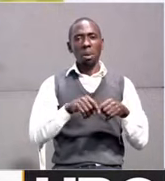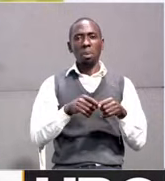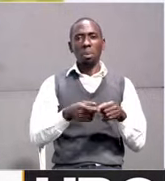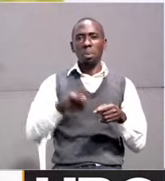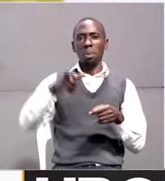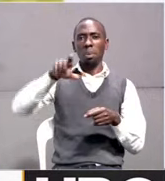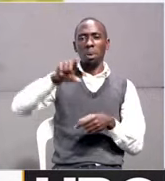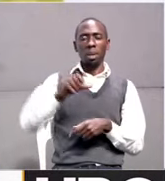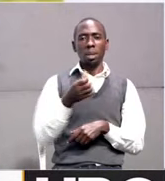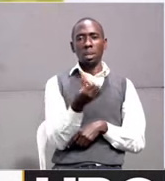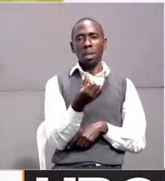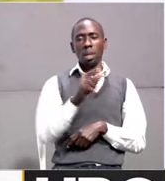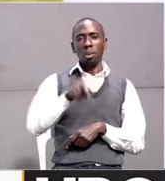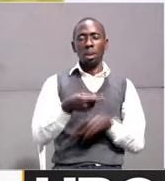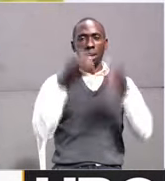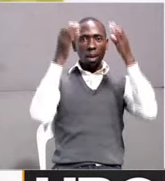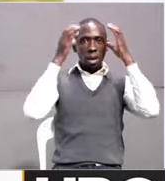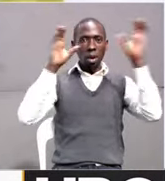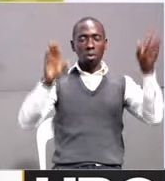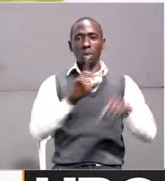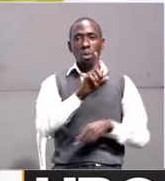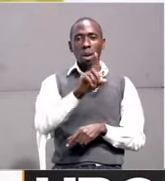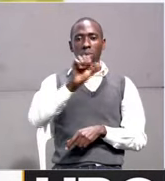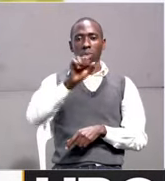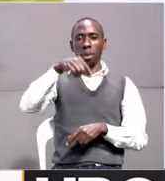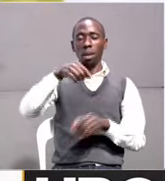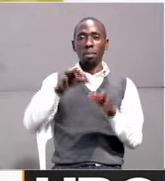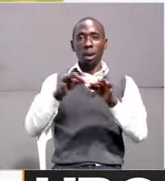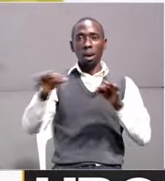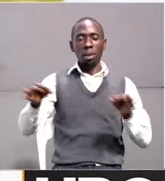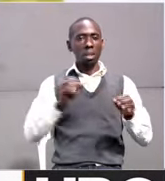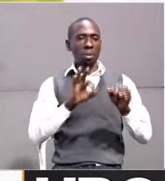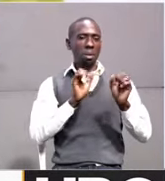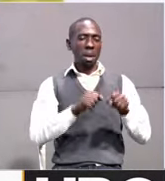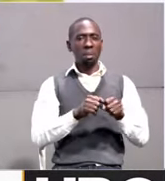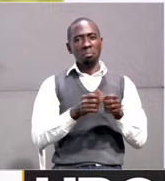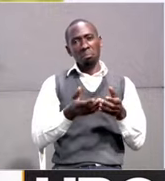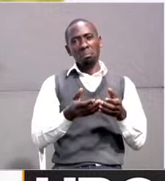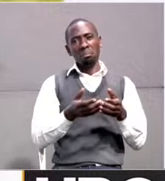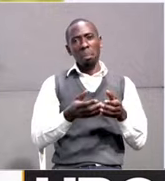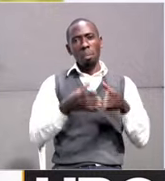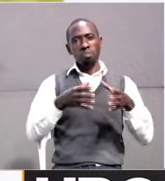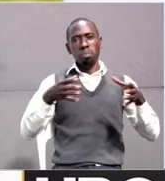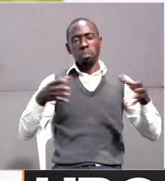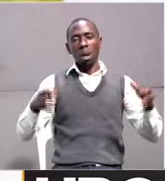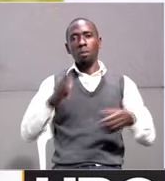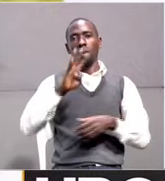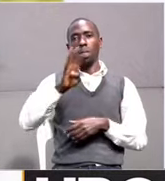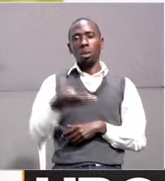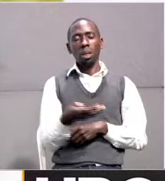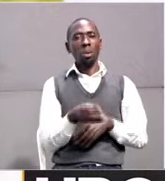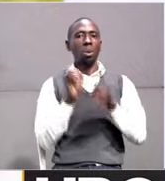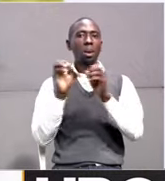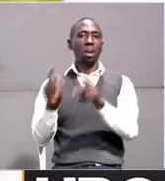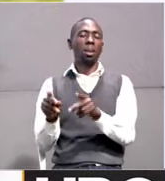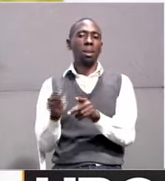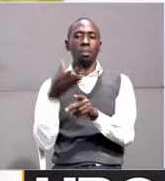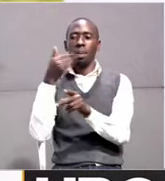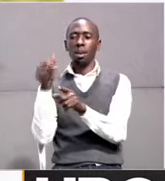per square mile, even if we go to 4,000, we shall be much better off than just